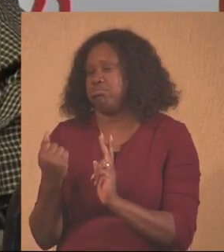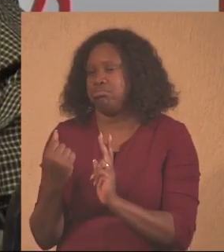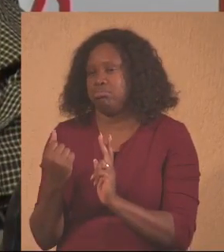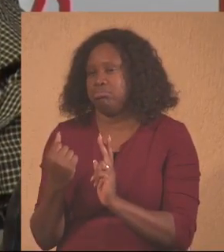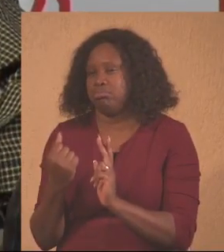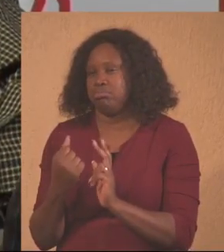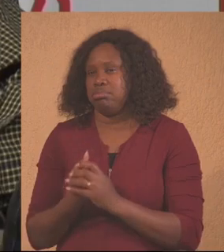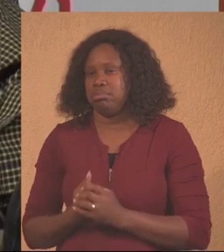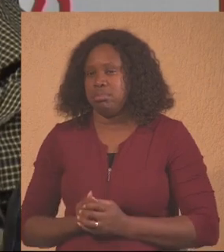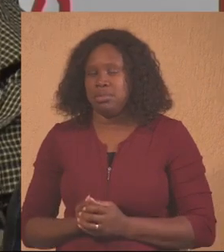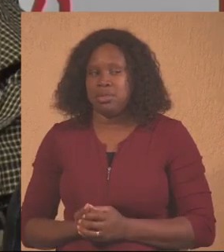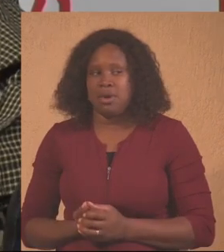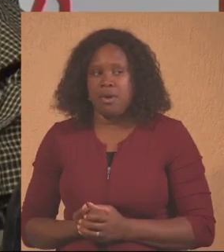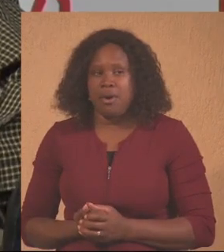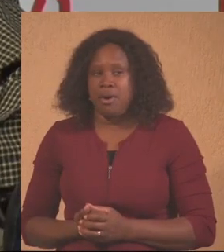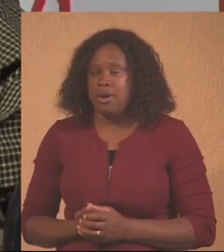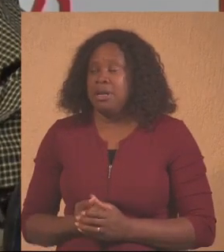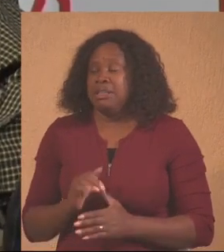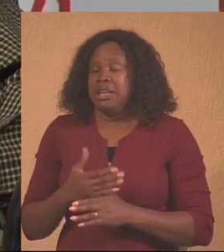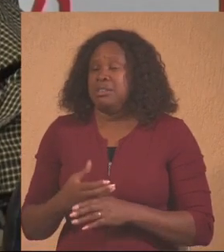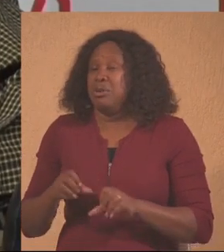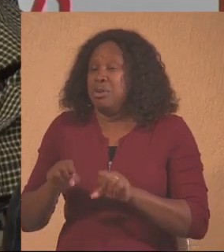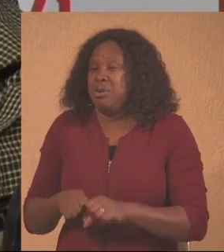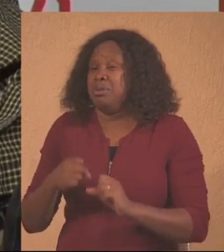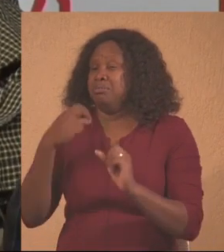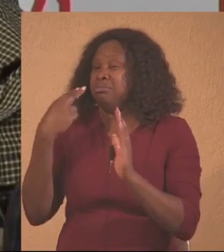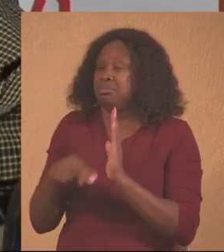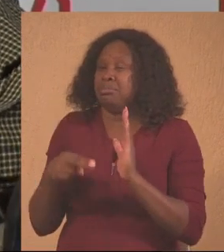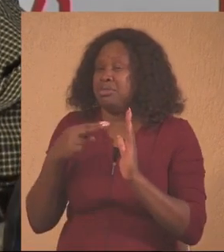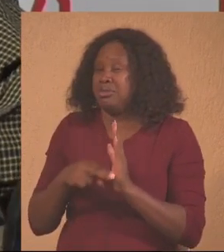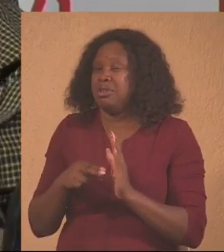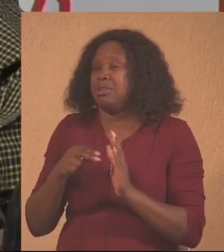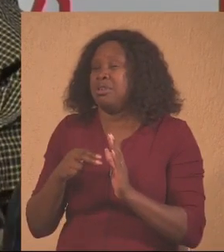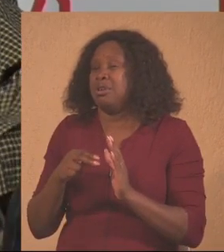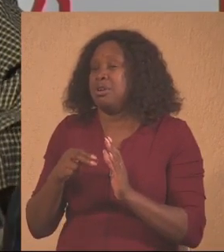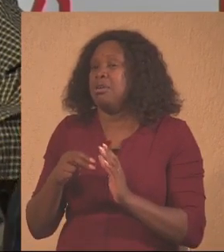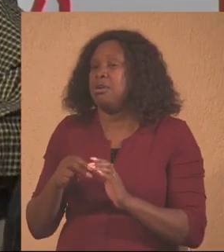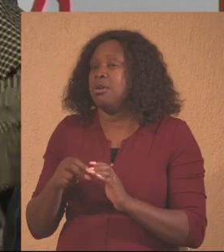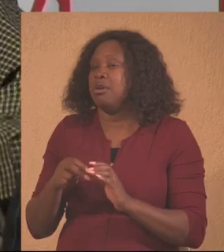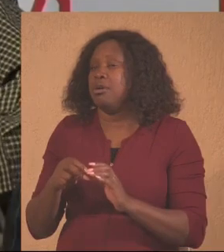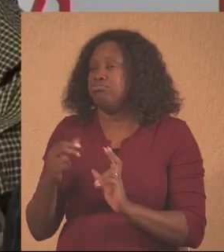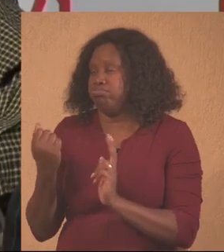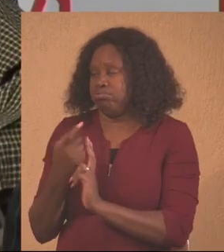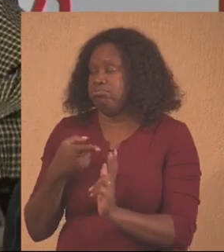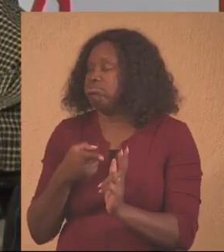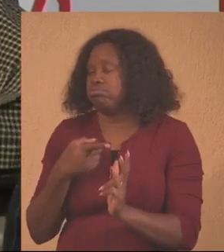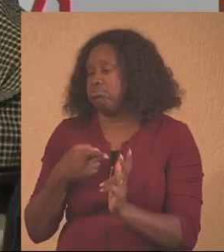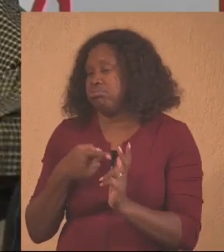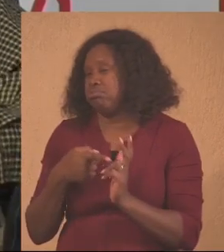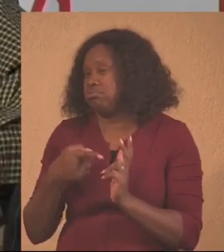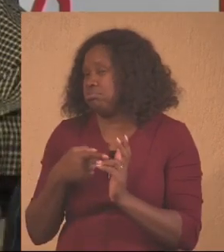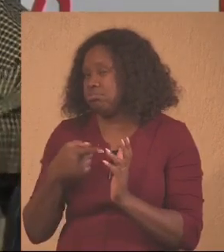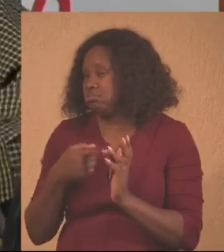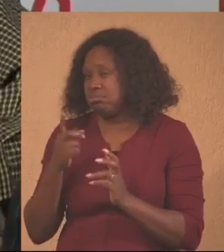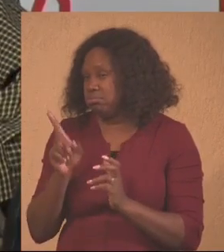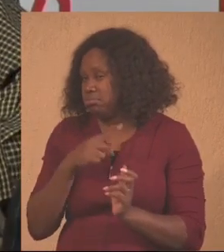crime to violate that law because it can culminate